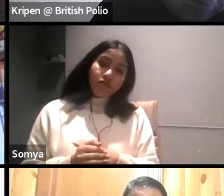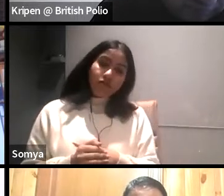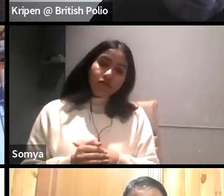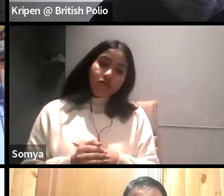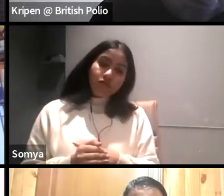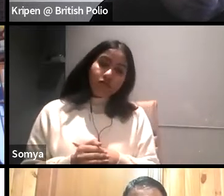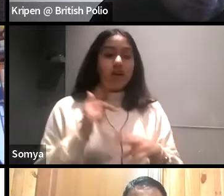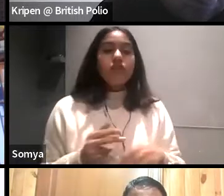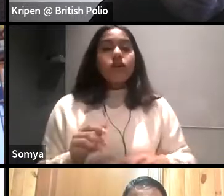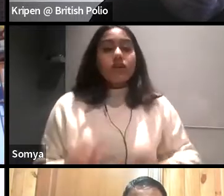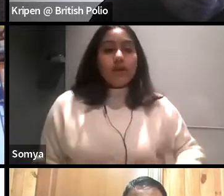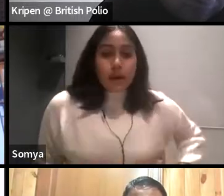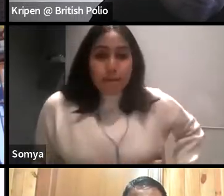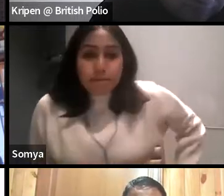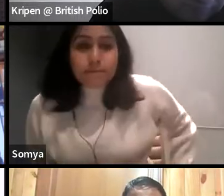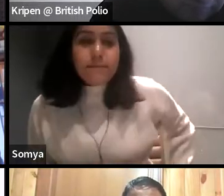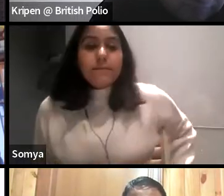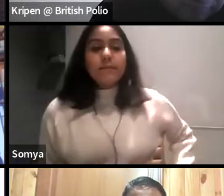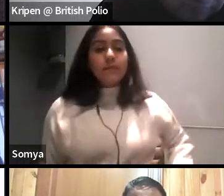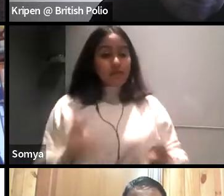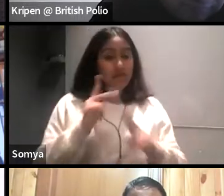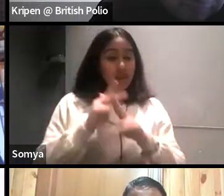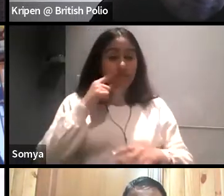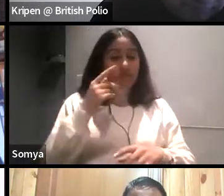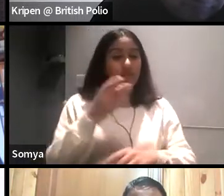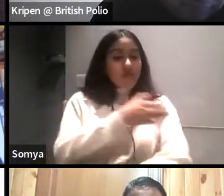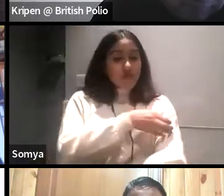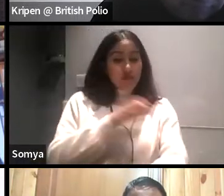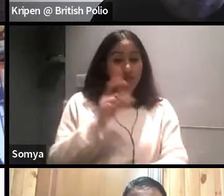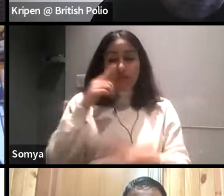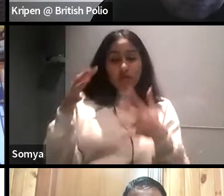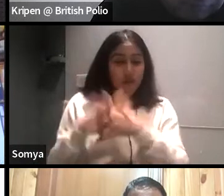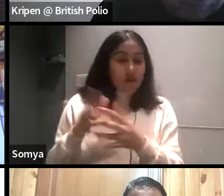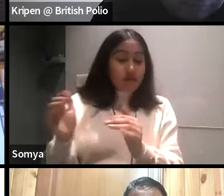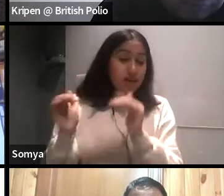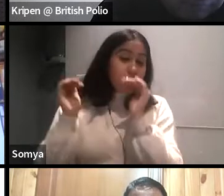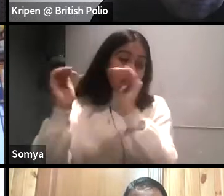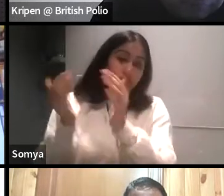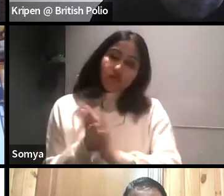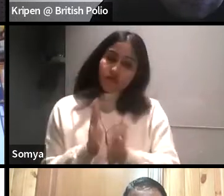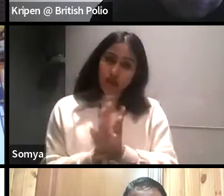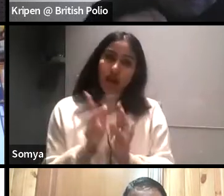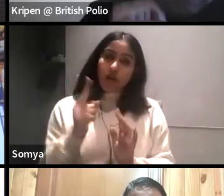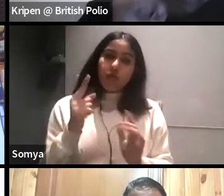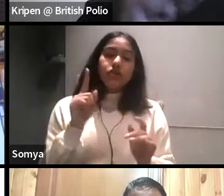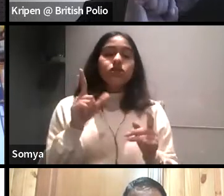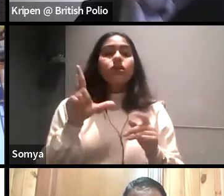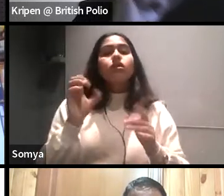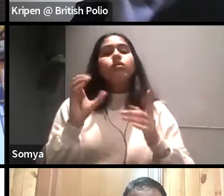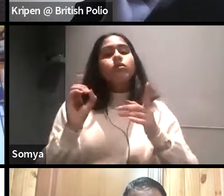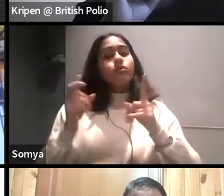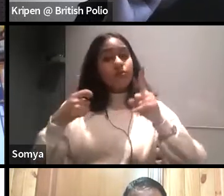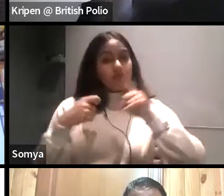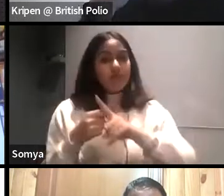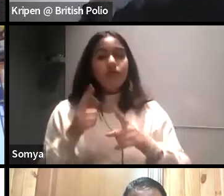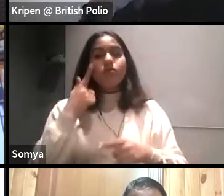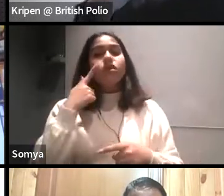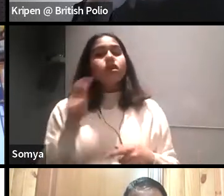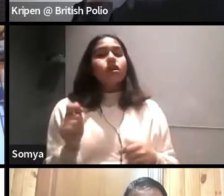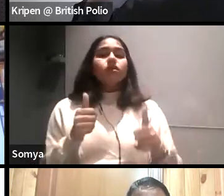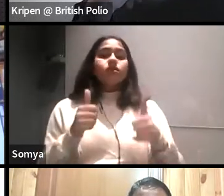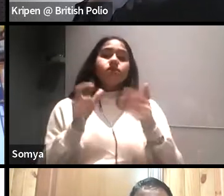across disabilities, but especially for women, the challenges might be a little higher. So we try to address those things from